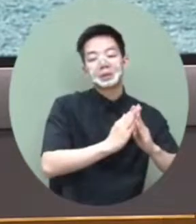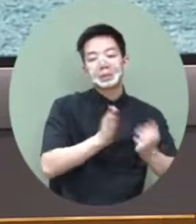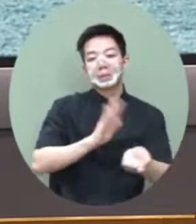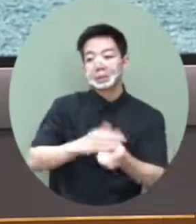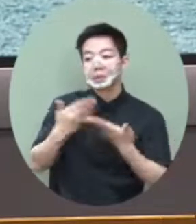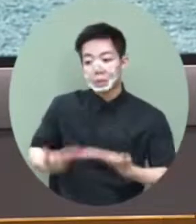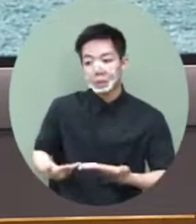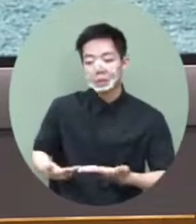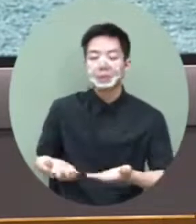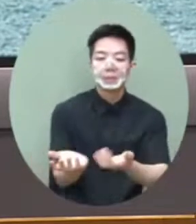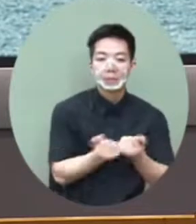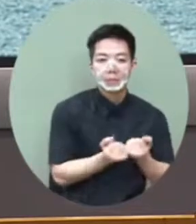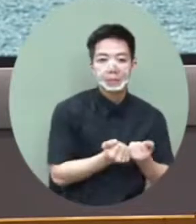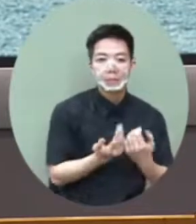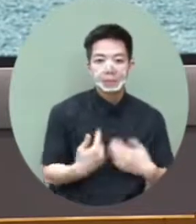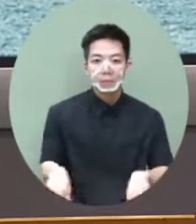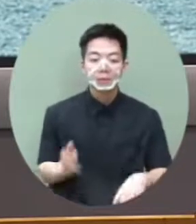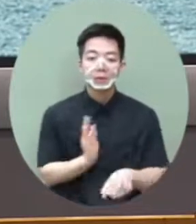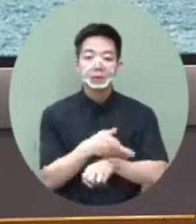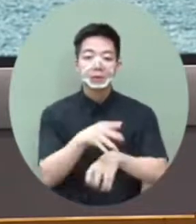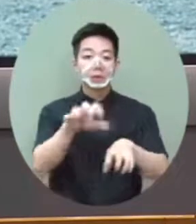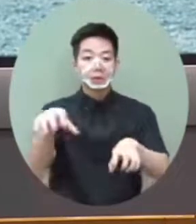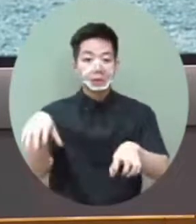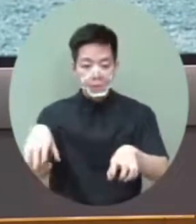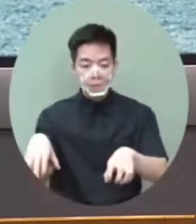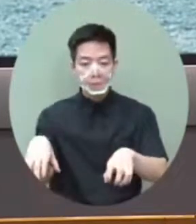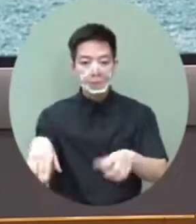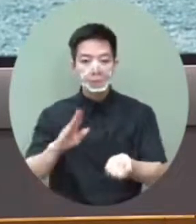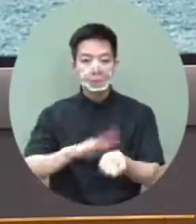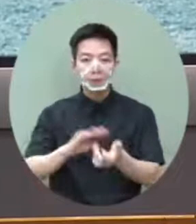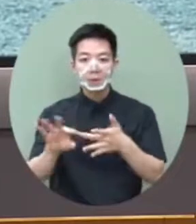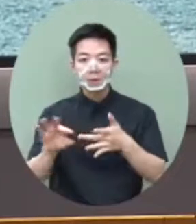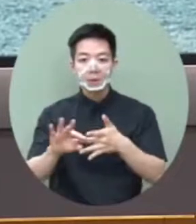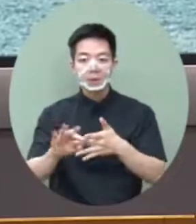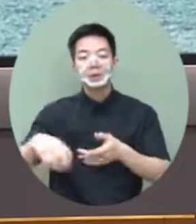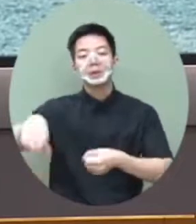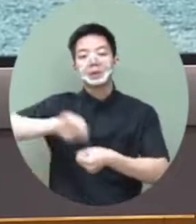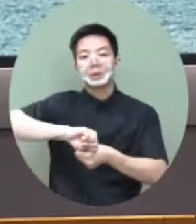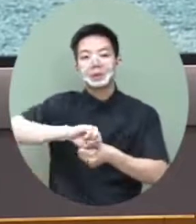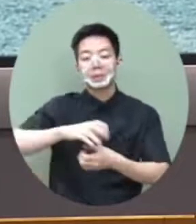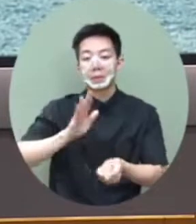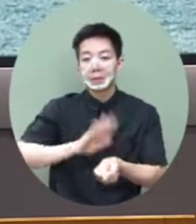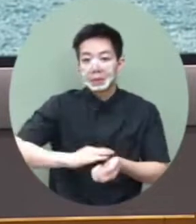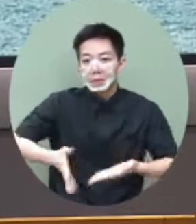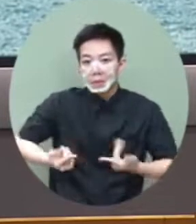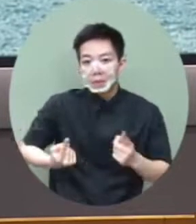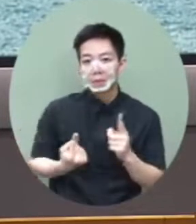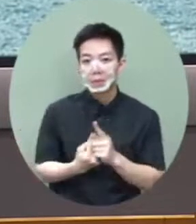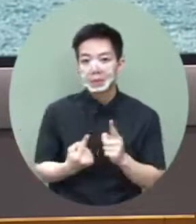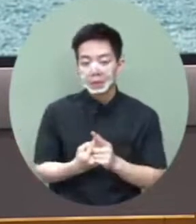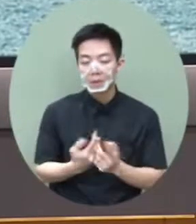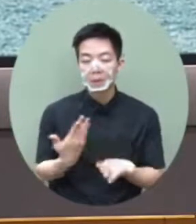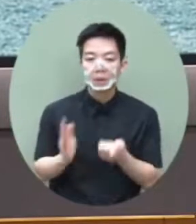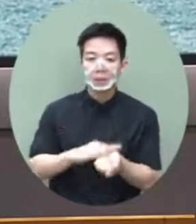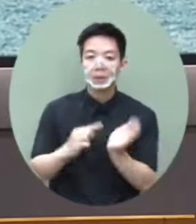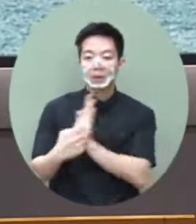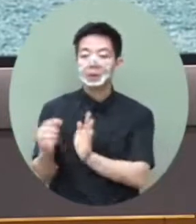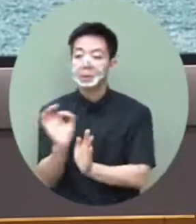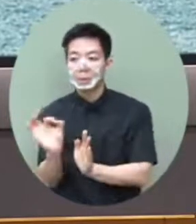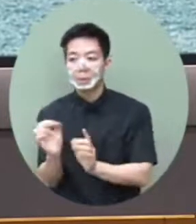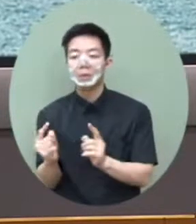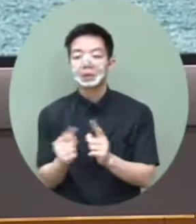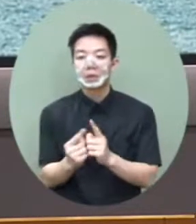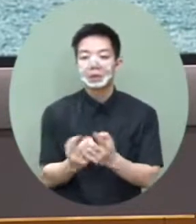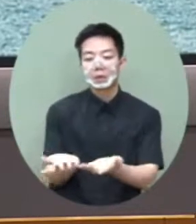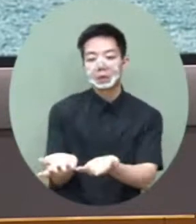for example, we have designated hospitals receiving more severe cases. We also step up our efforts in providing